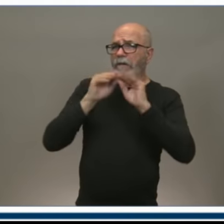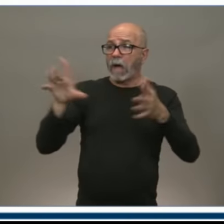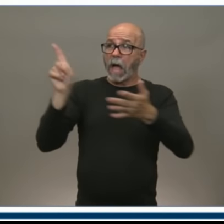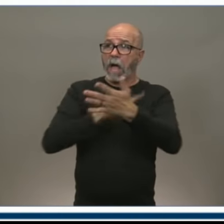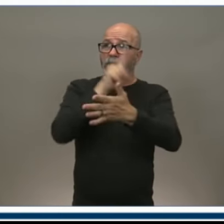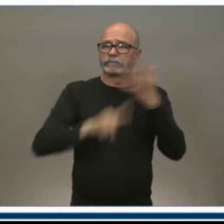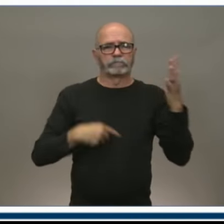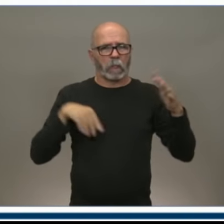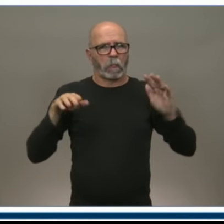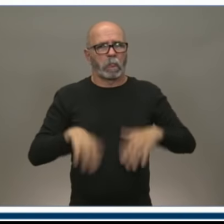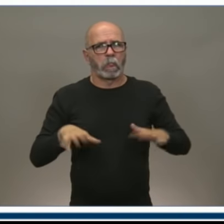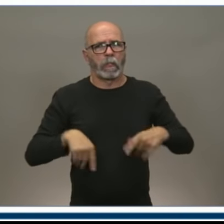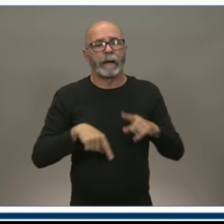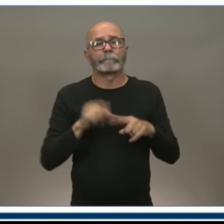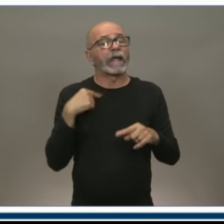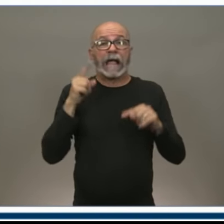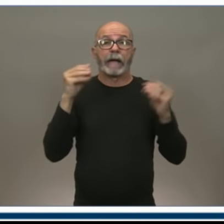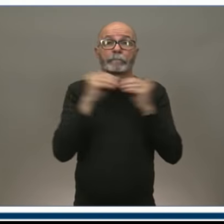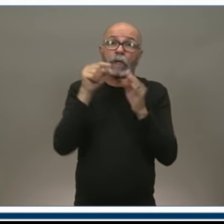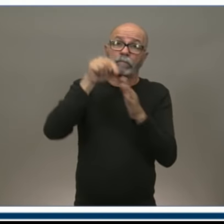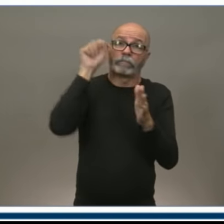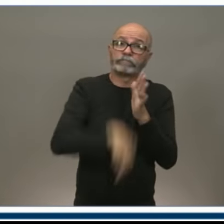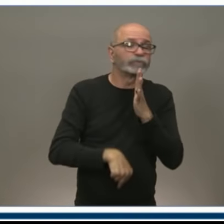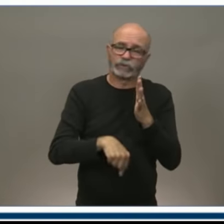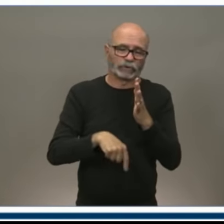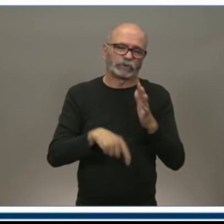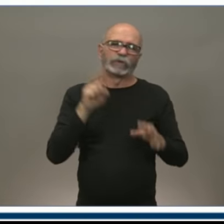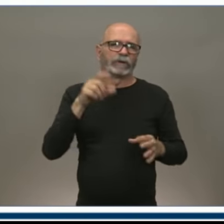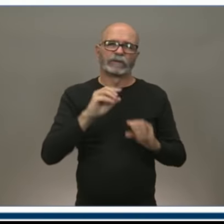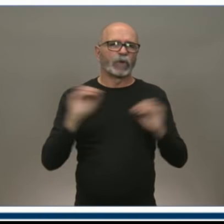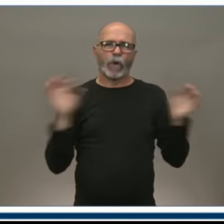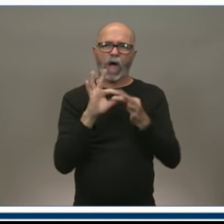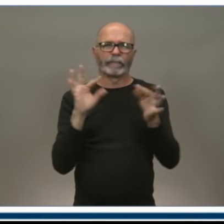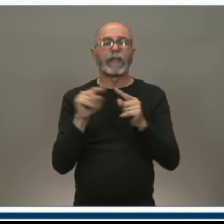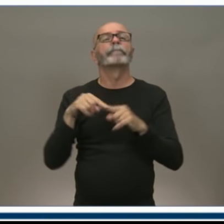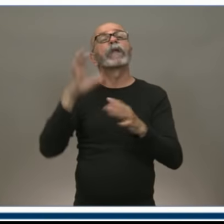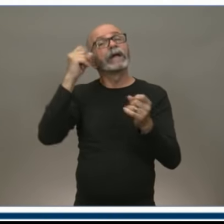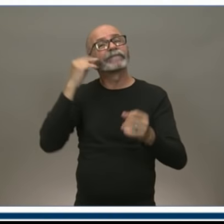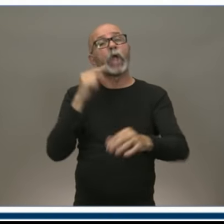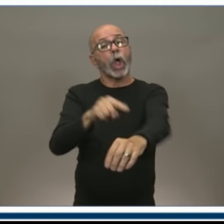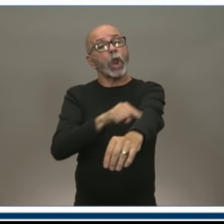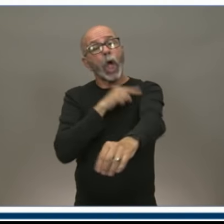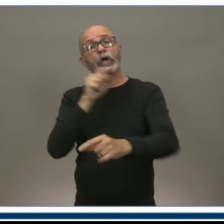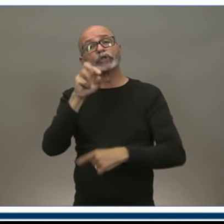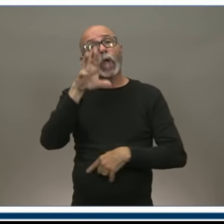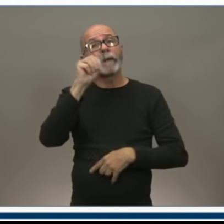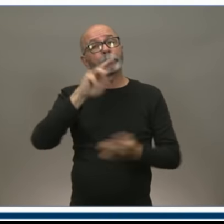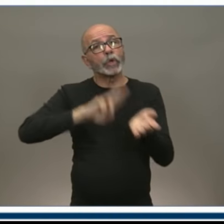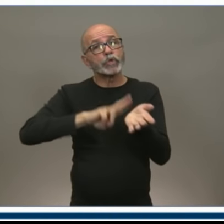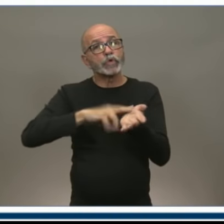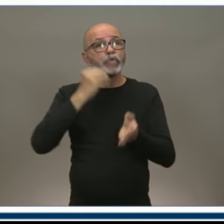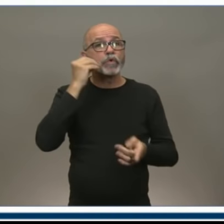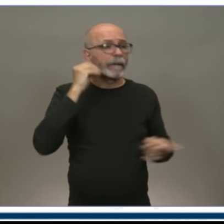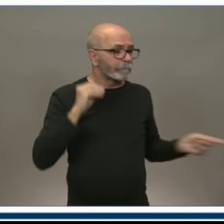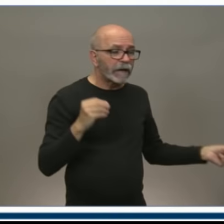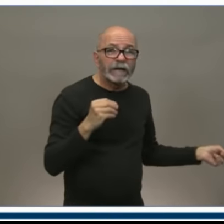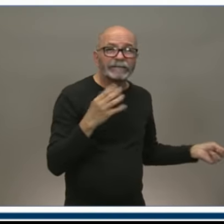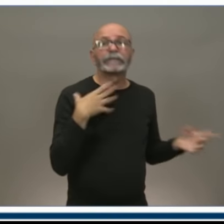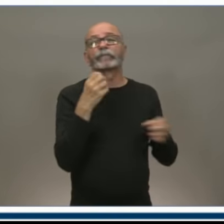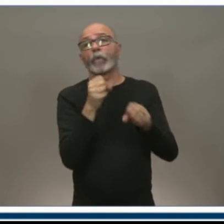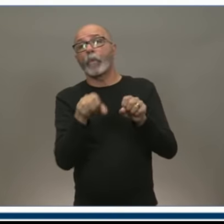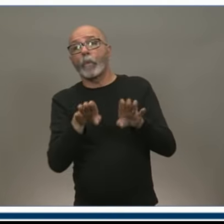encourage, other than to say that we continue to work with long-term care sectors on being as open as safely possible, in